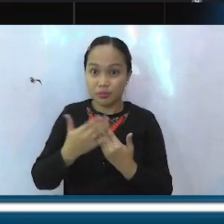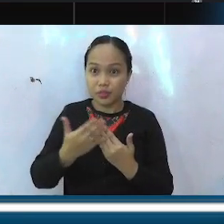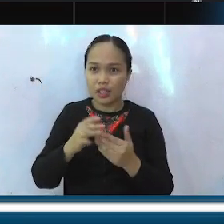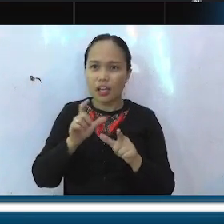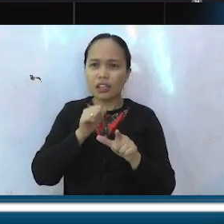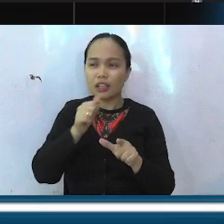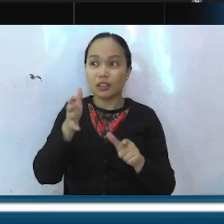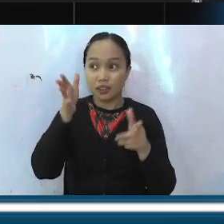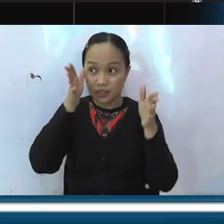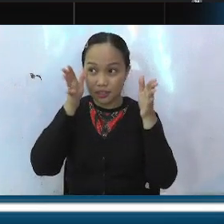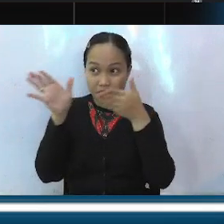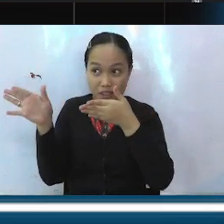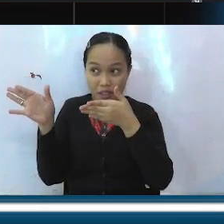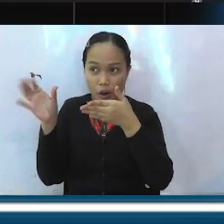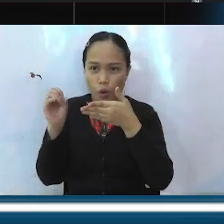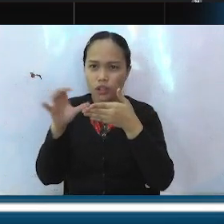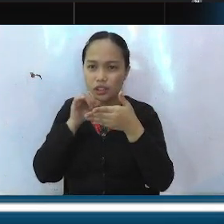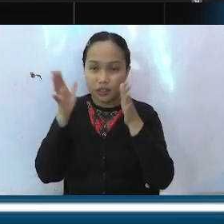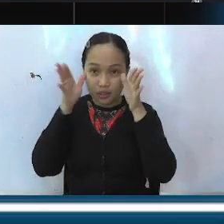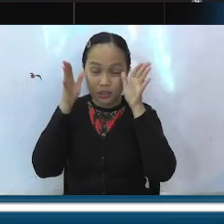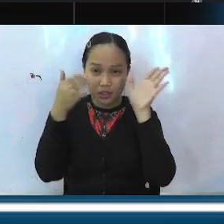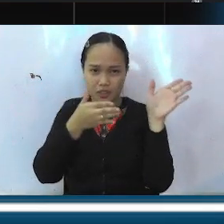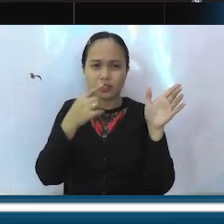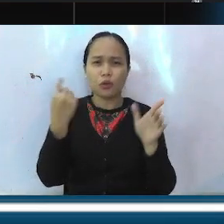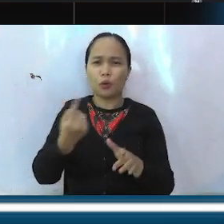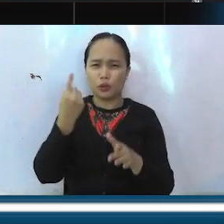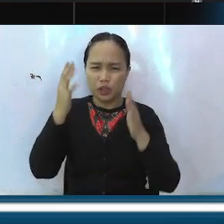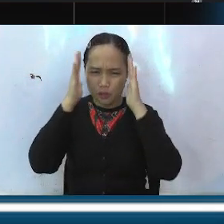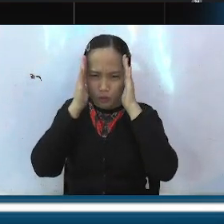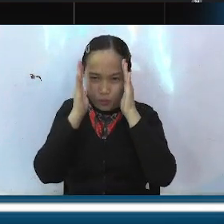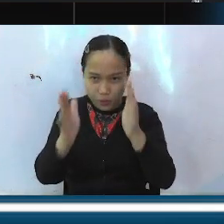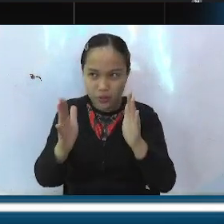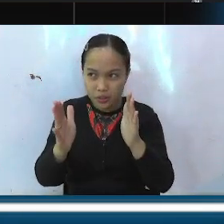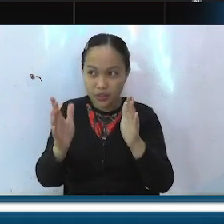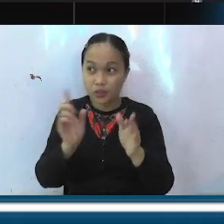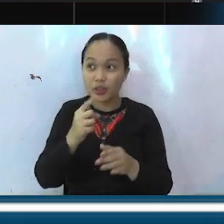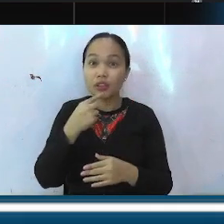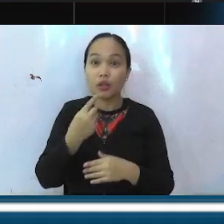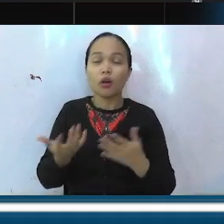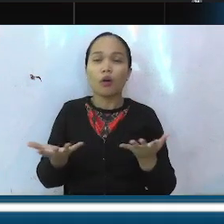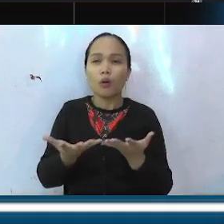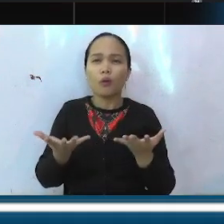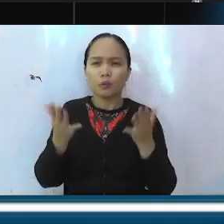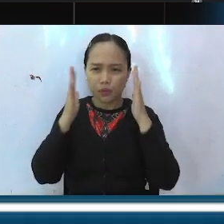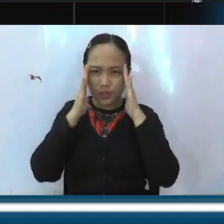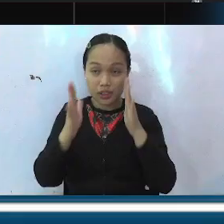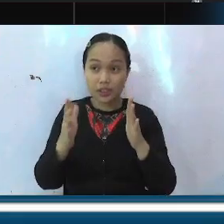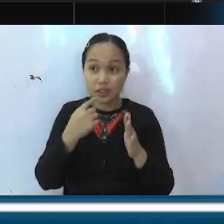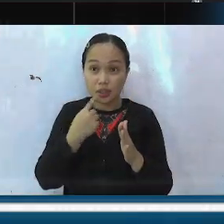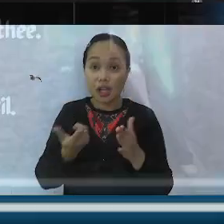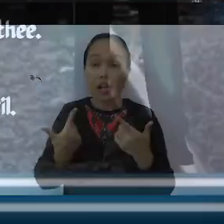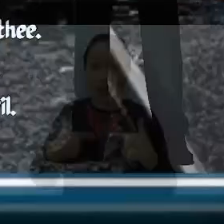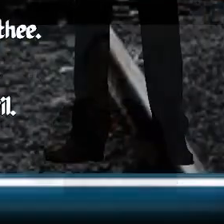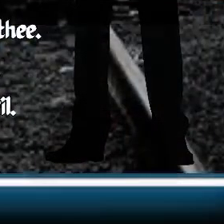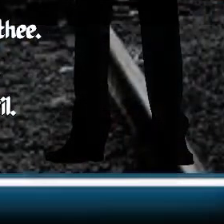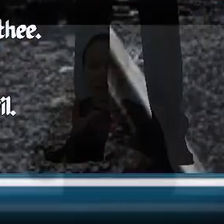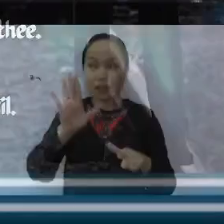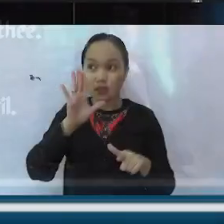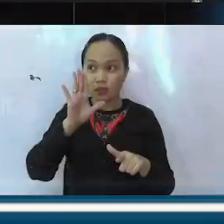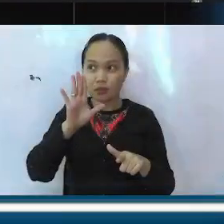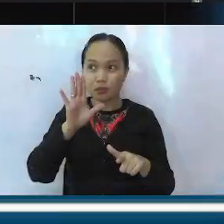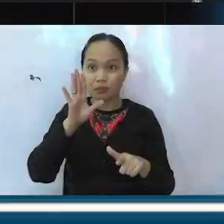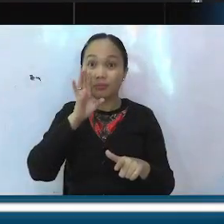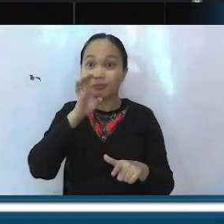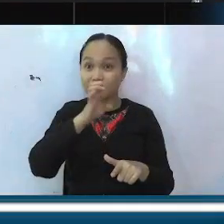left and don't look on your right. Right. Just right. Pay attention to the Lord. Look where it tells you to look. Look. It says, and let thine eyelids